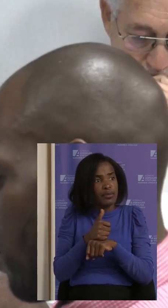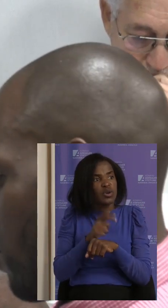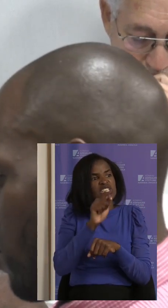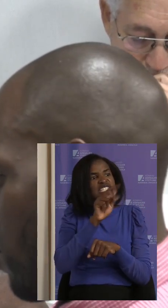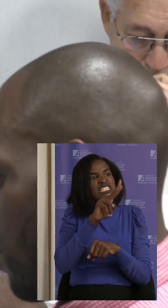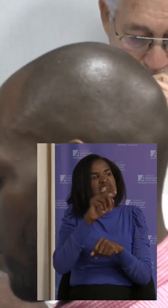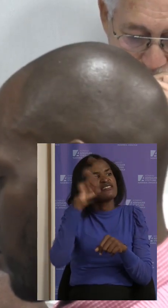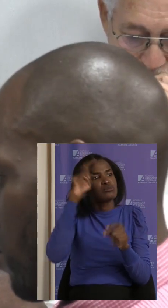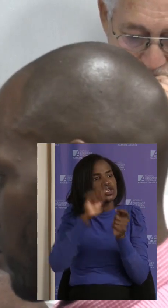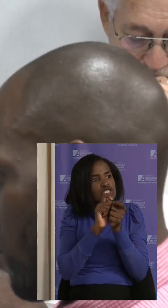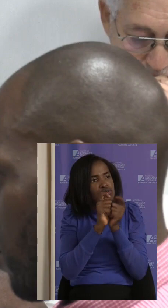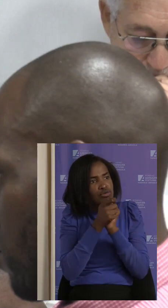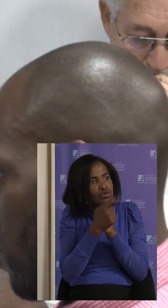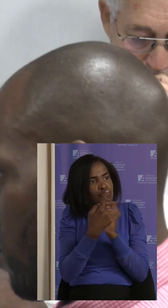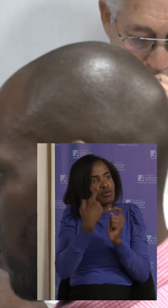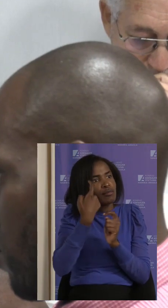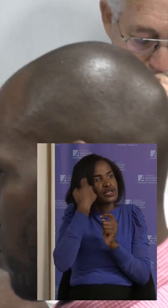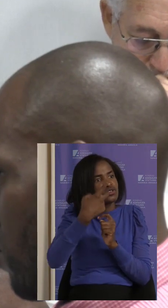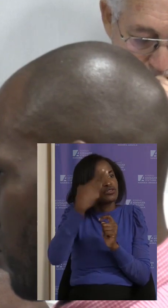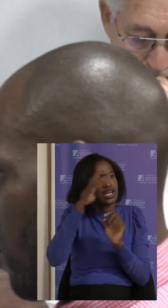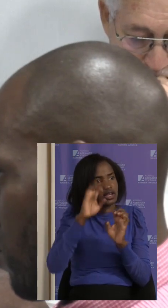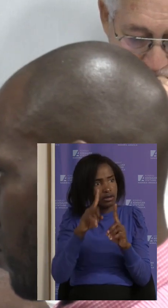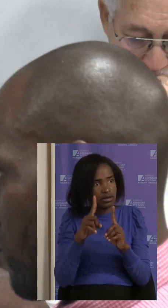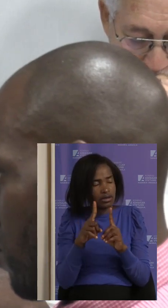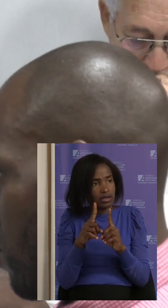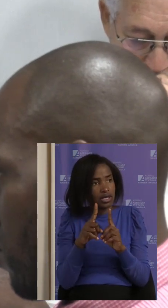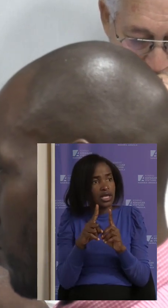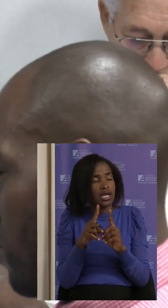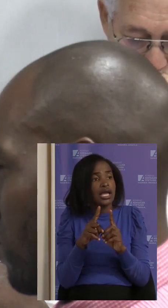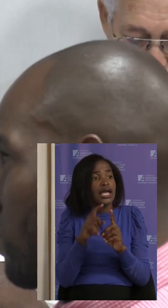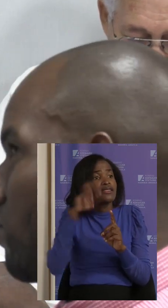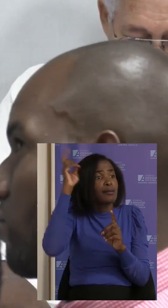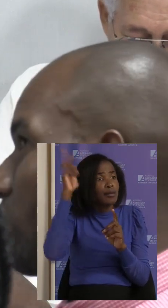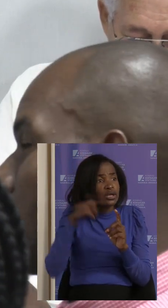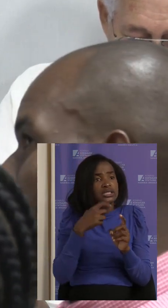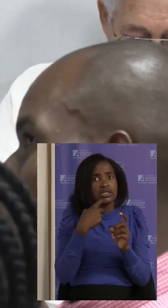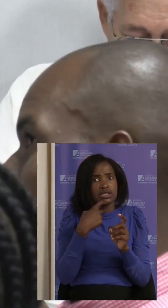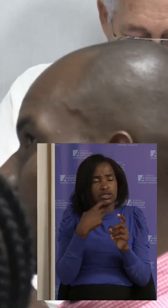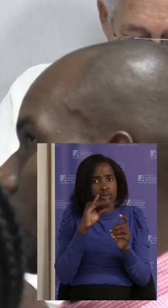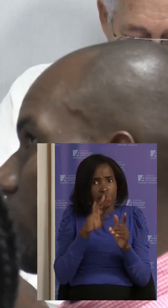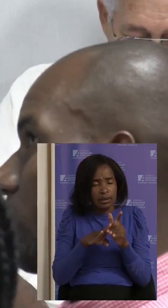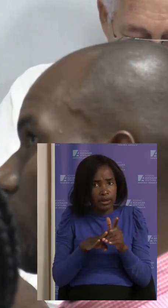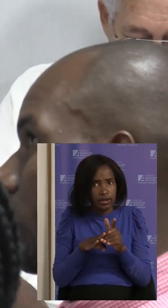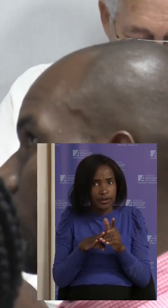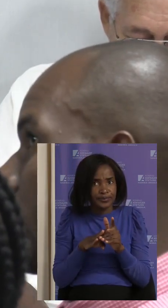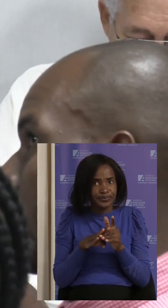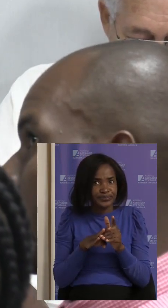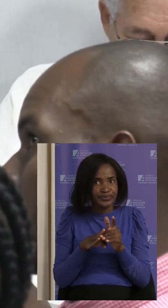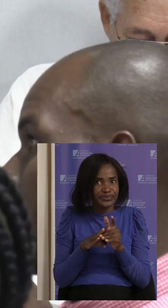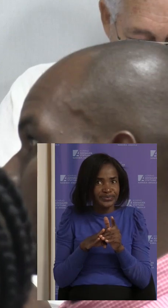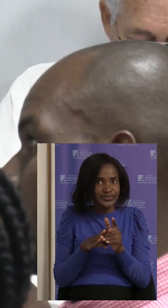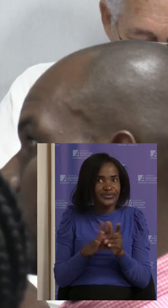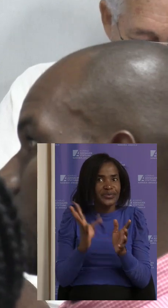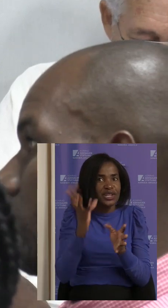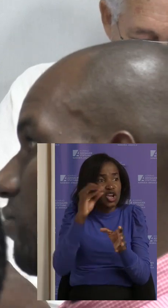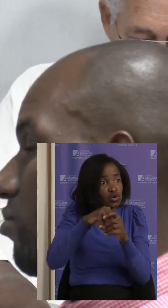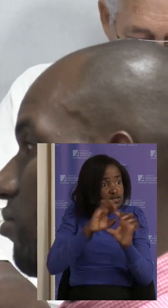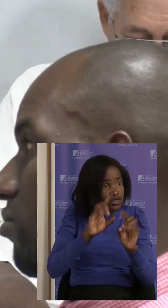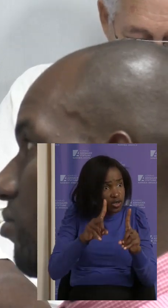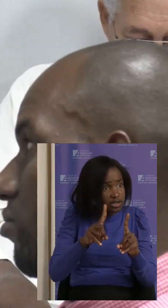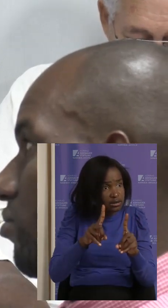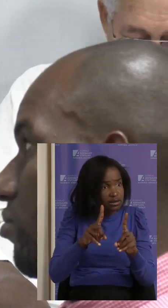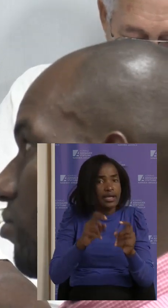policy from the Ministry of Higher Education, which addressed from the inclusive education, even